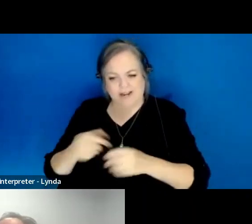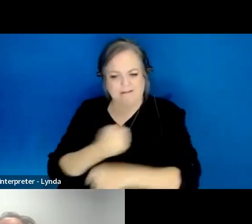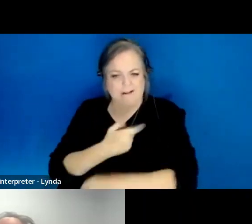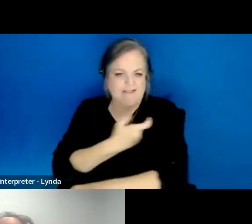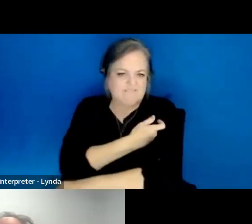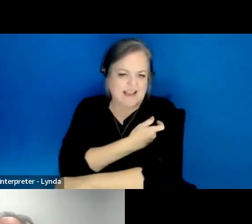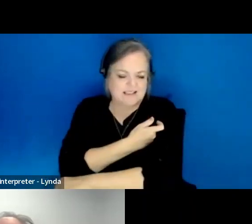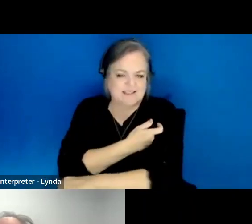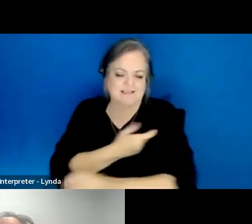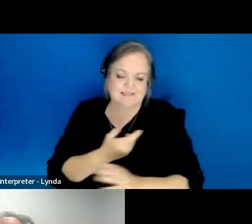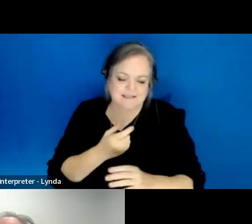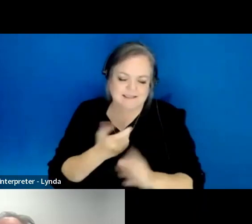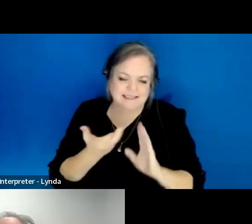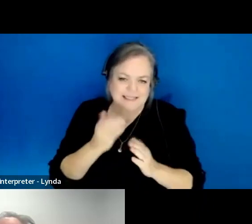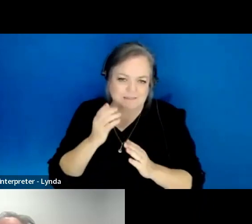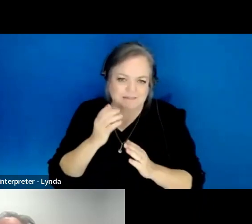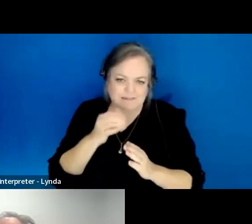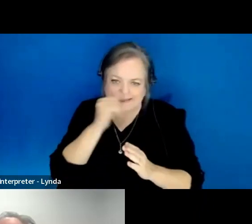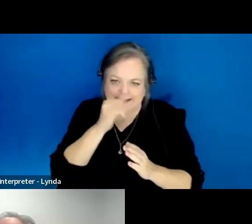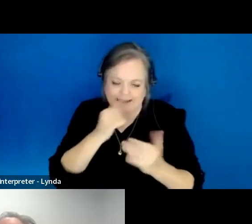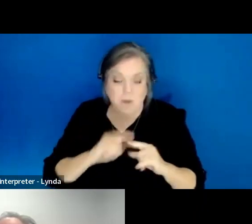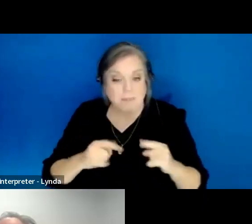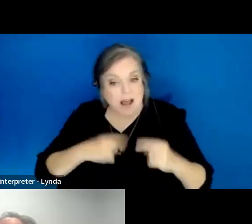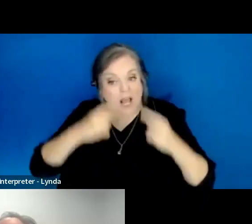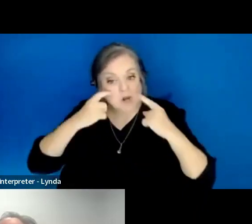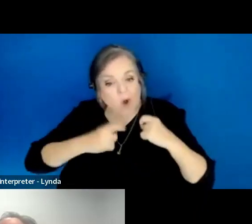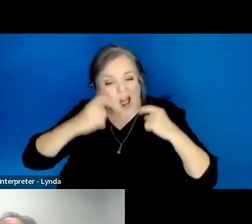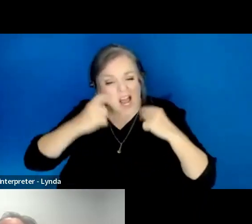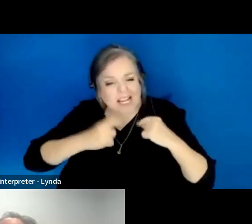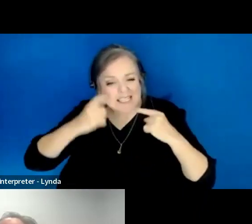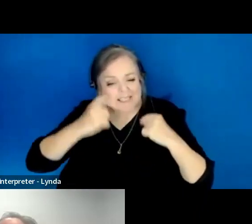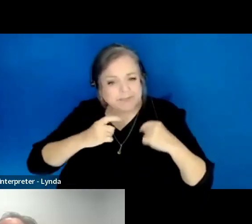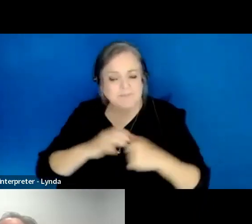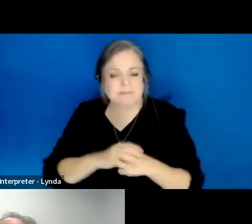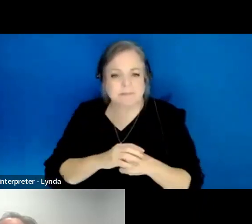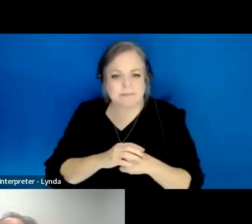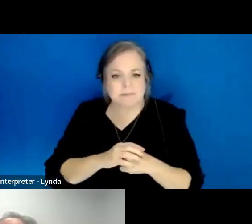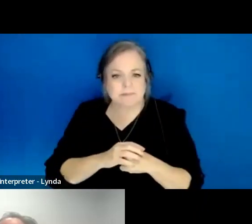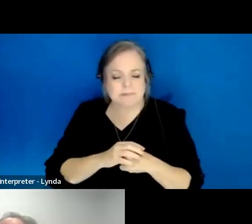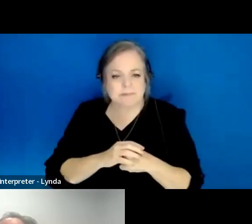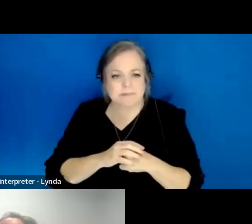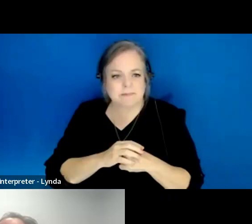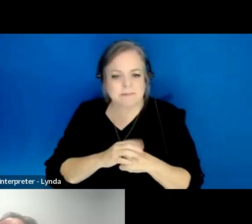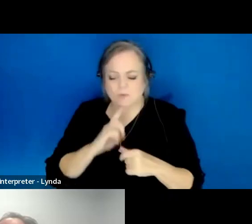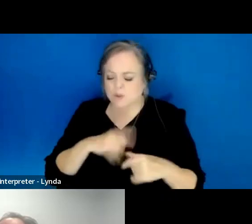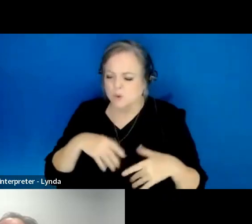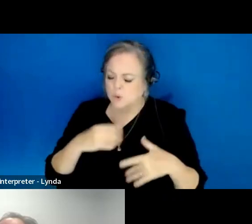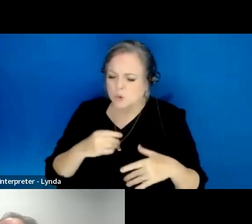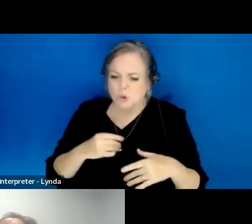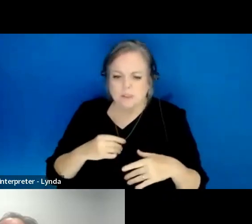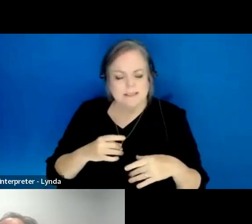this is going to sound silly now, but like I cried. I was it was such an intense